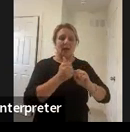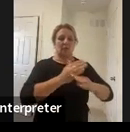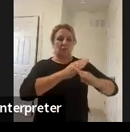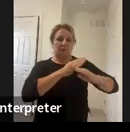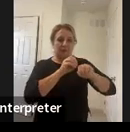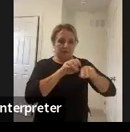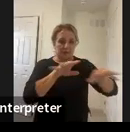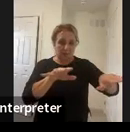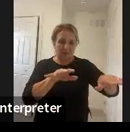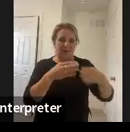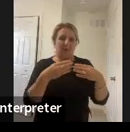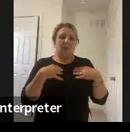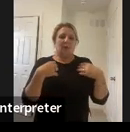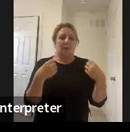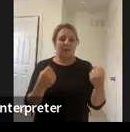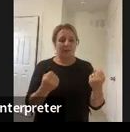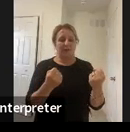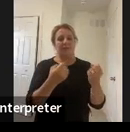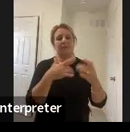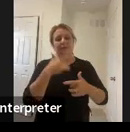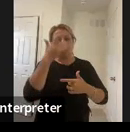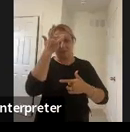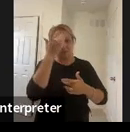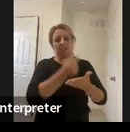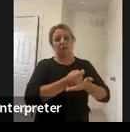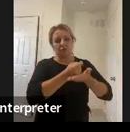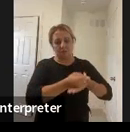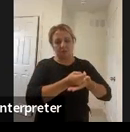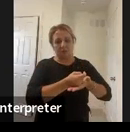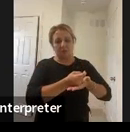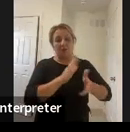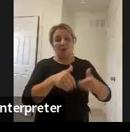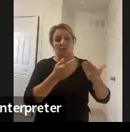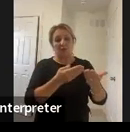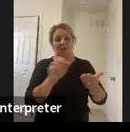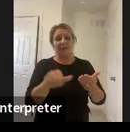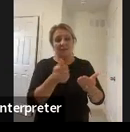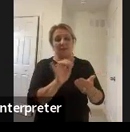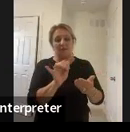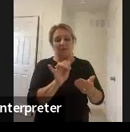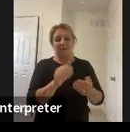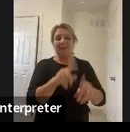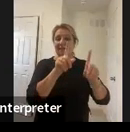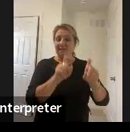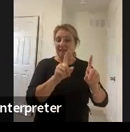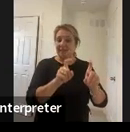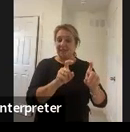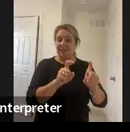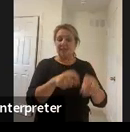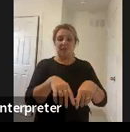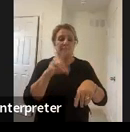from symptoms, and seek treatment. Support is provided for those who need other services, such as testing for sexually